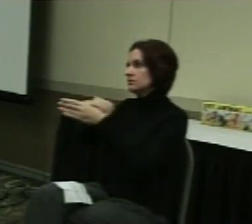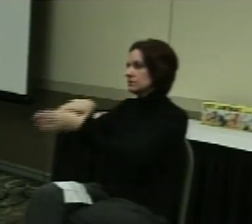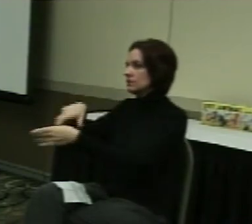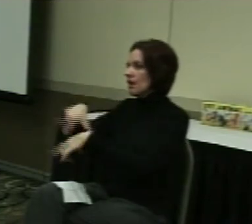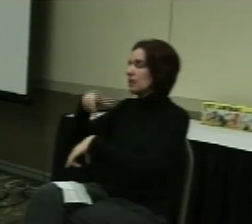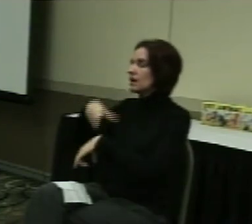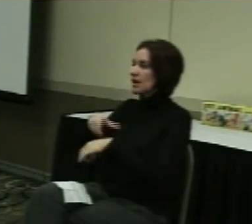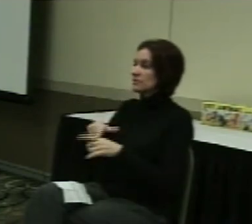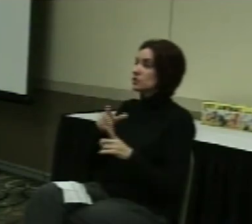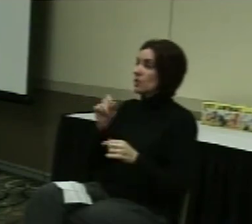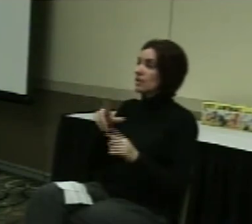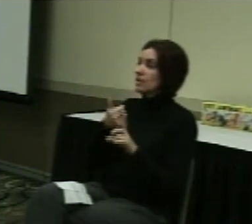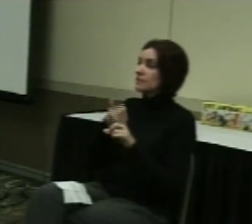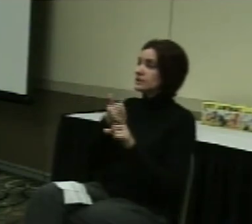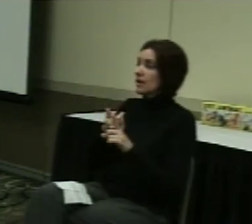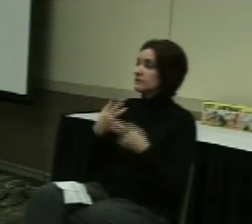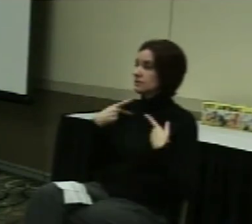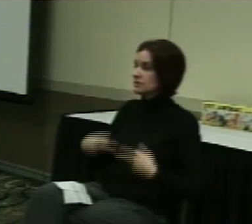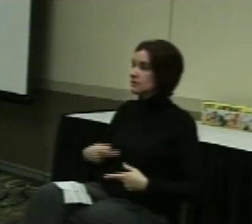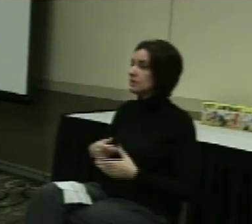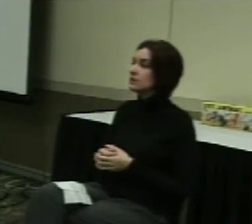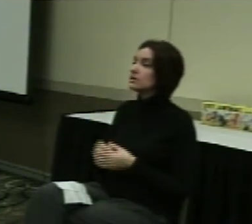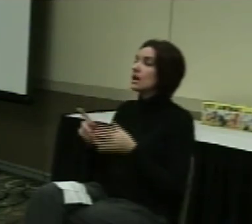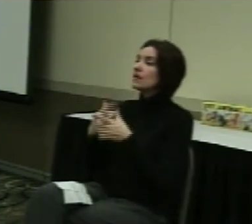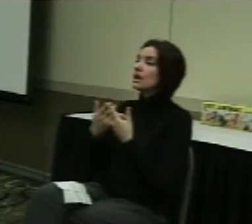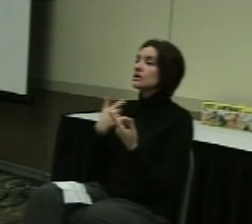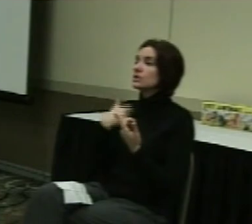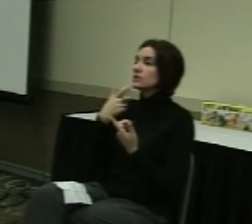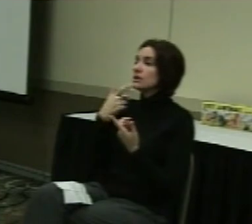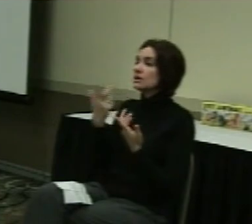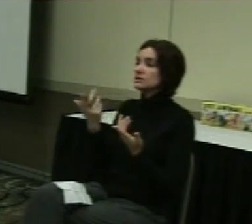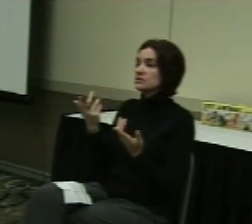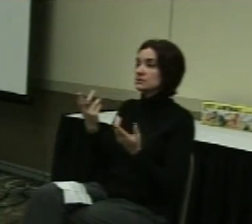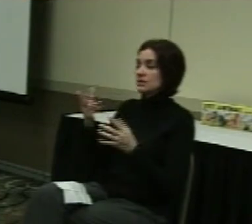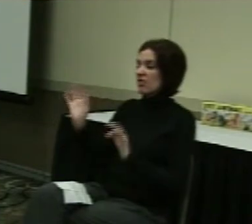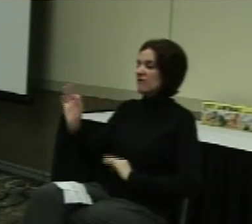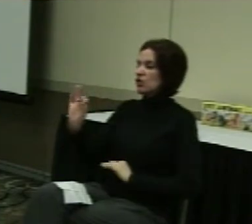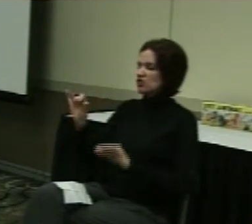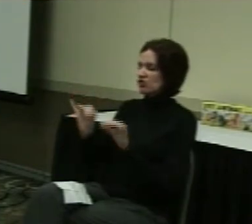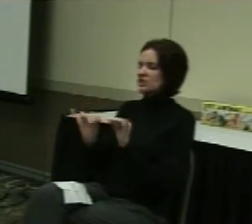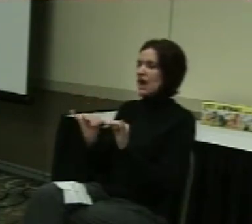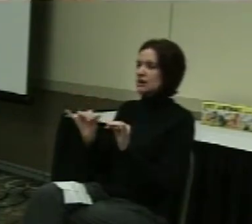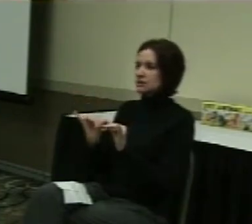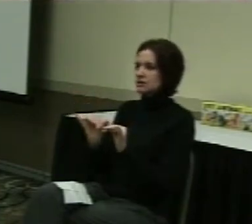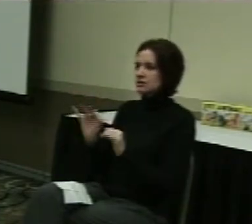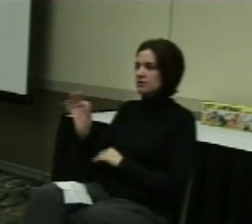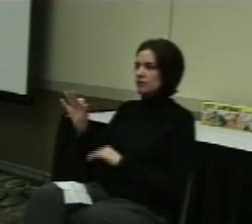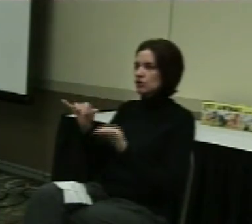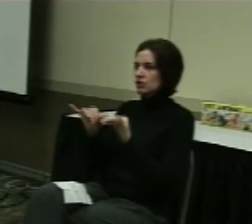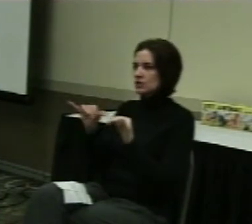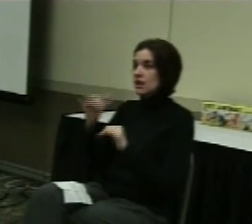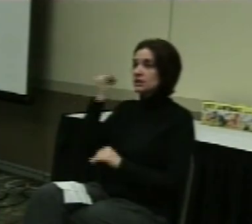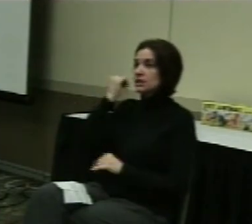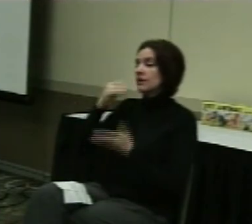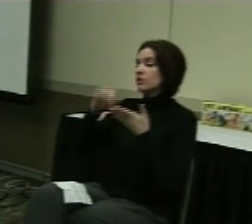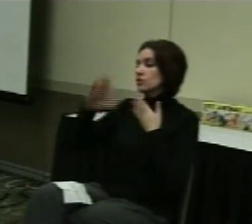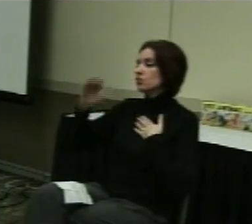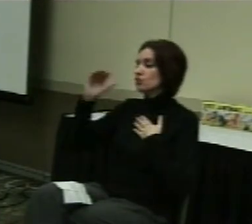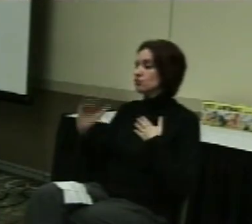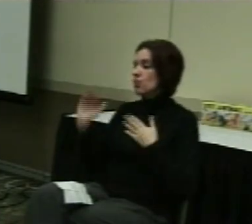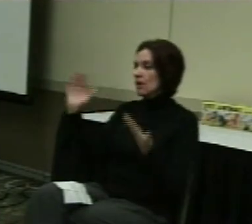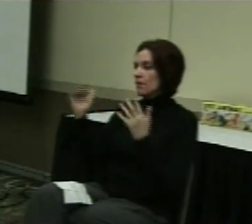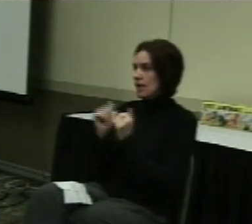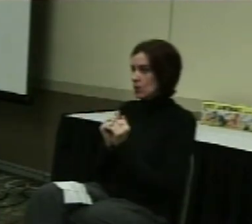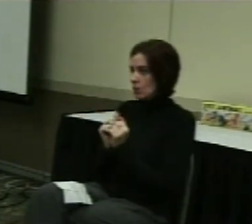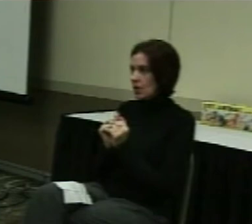notion, their own physical. I was gonna say the size of the furniture and things like that, like if the student's short compared to their peers.